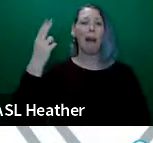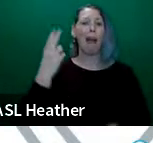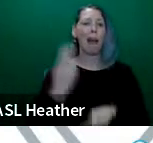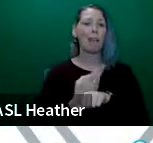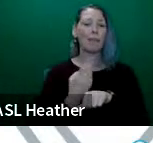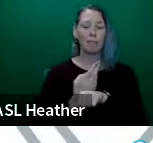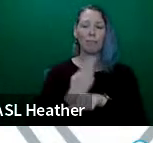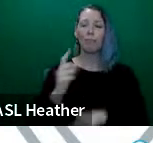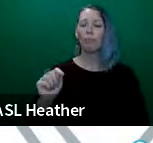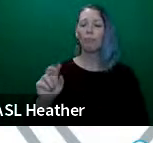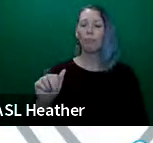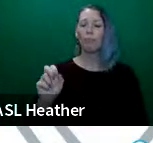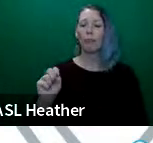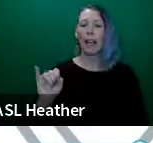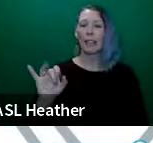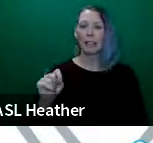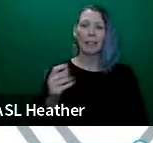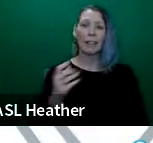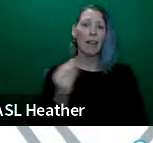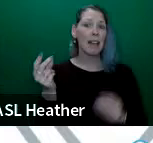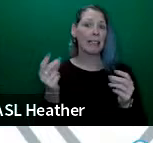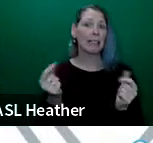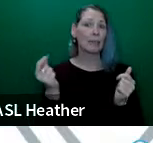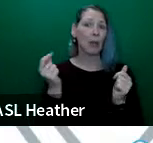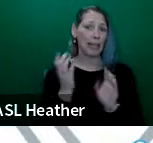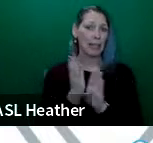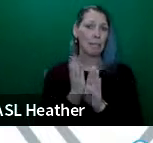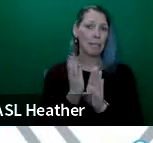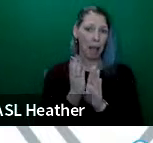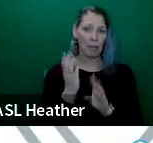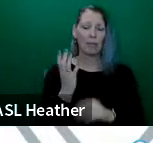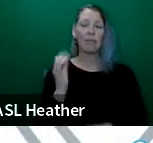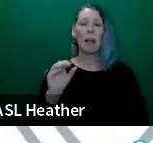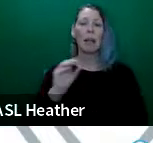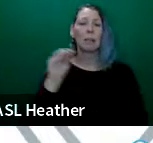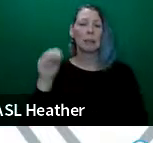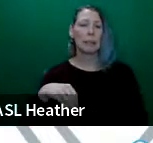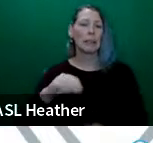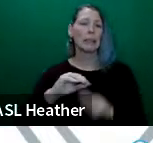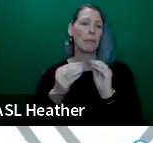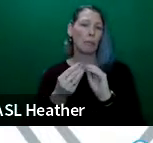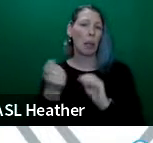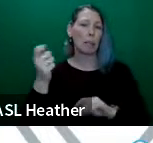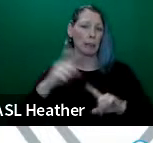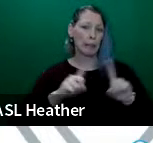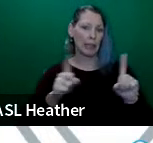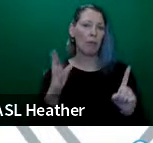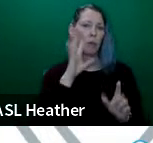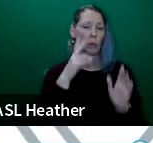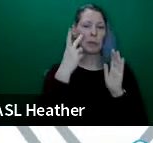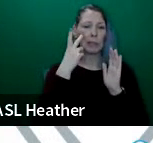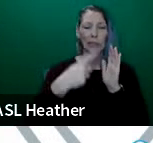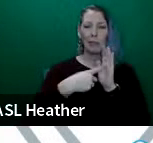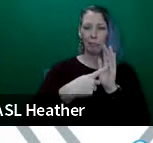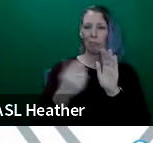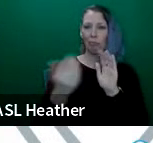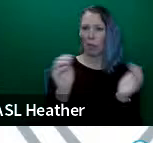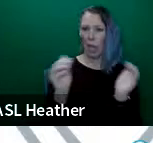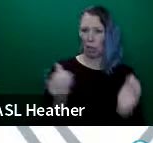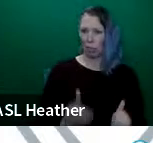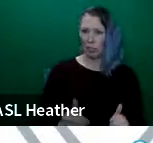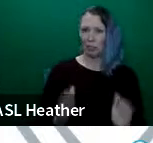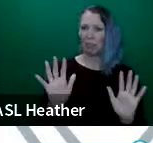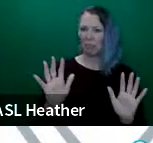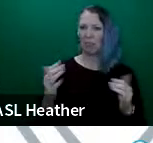as well as express bus and bus on a shoulder. In those numbers, those percentages are slightly different. And I've got a comparison at the end that gets into all this. So